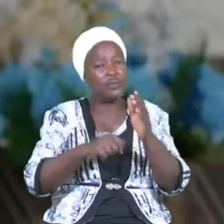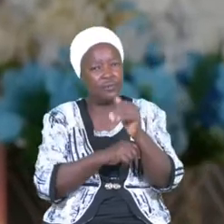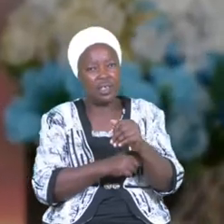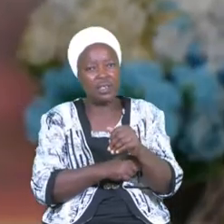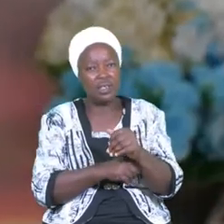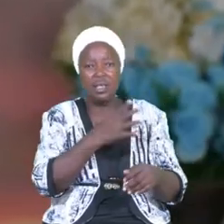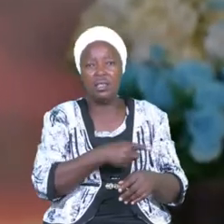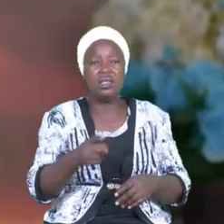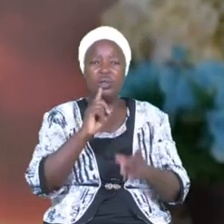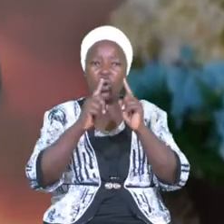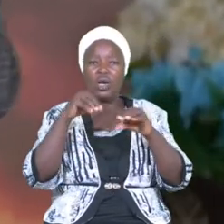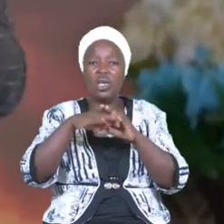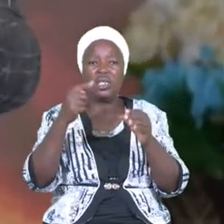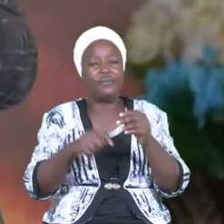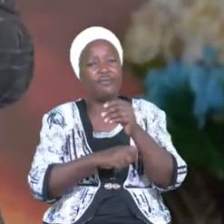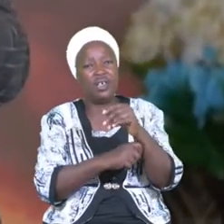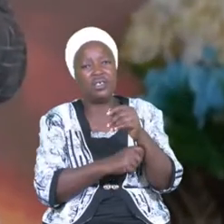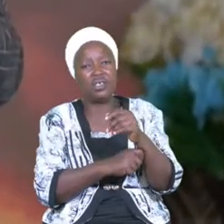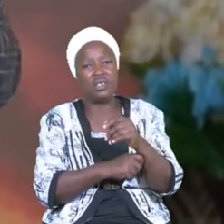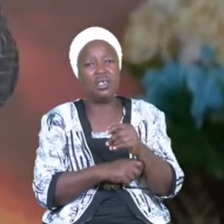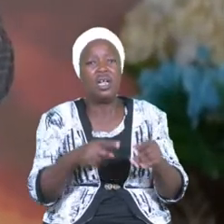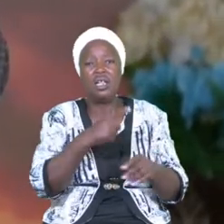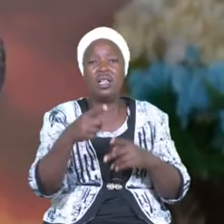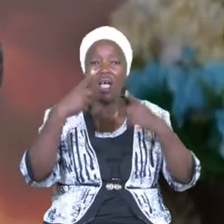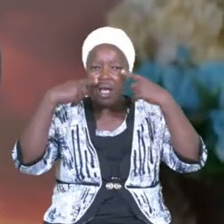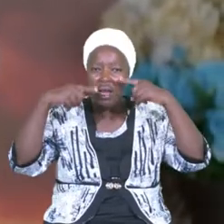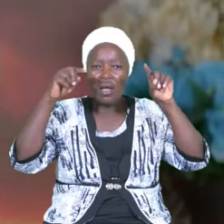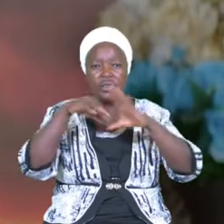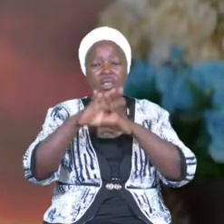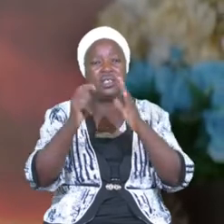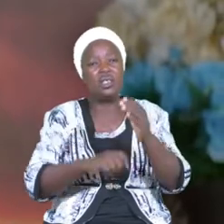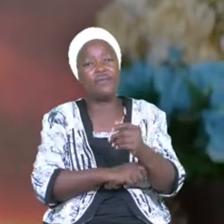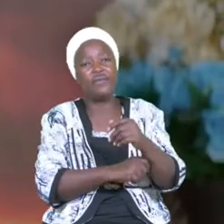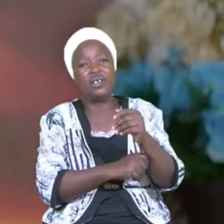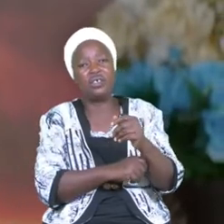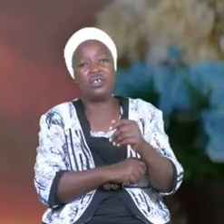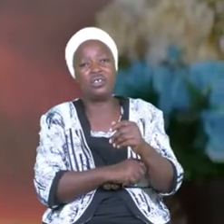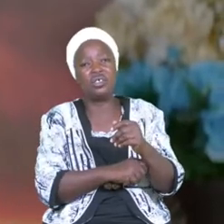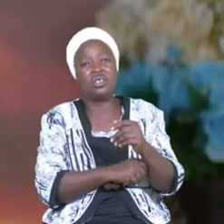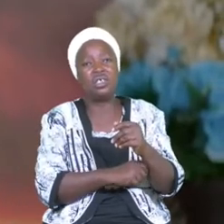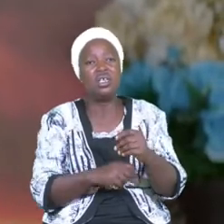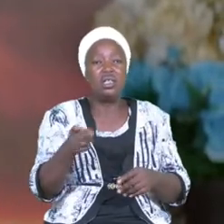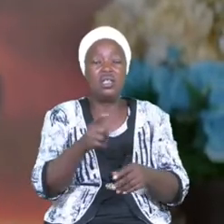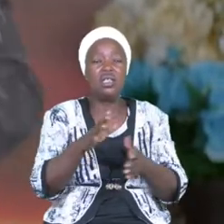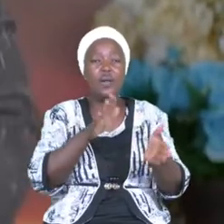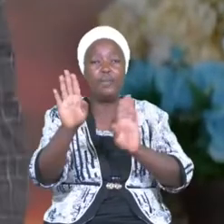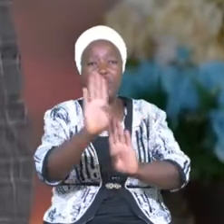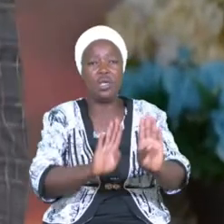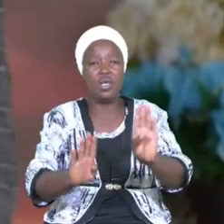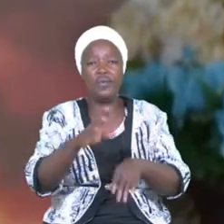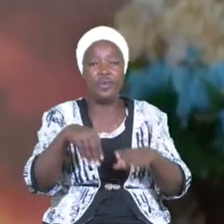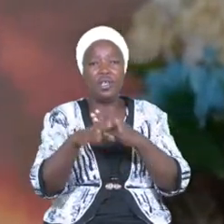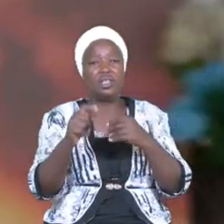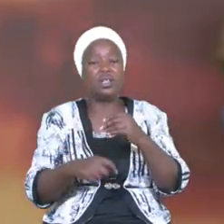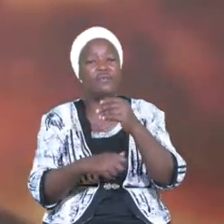the flesh, they proclaim in the flesh, they behave in the flesh, a